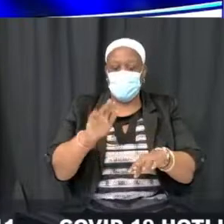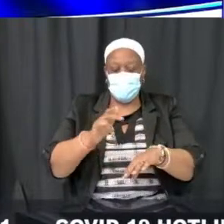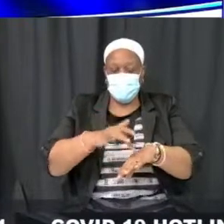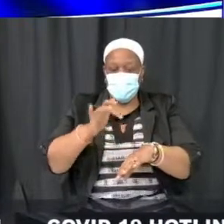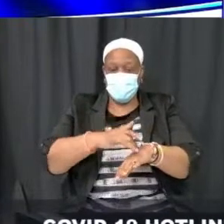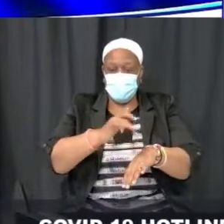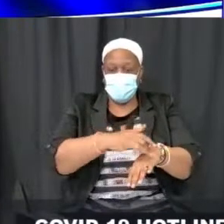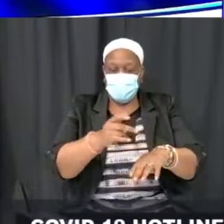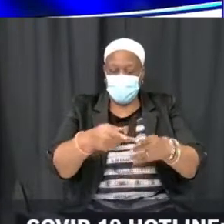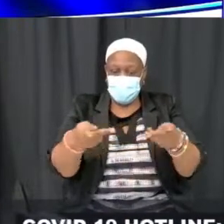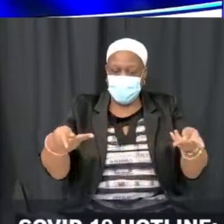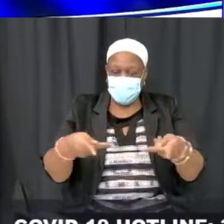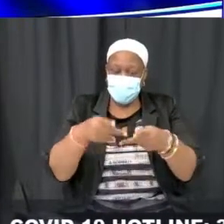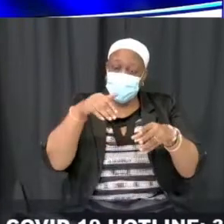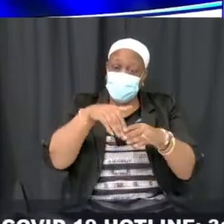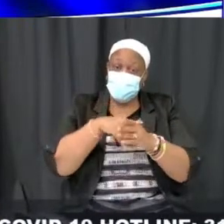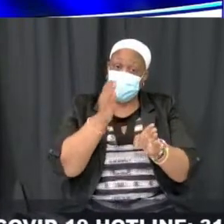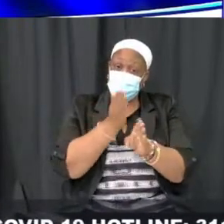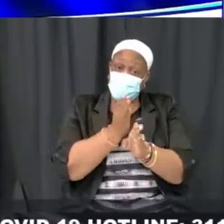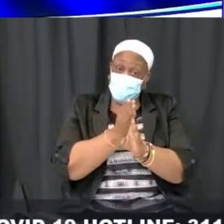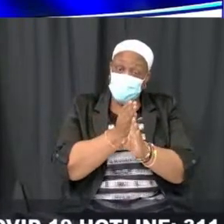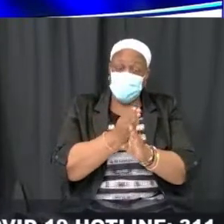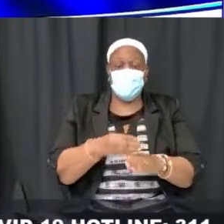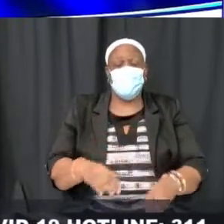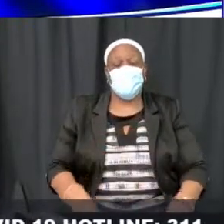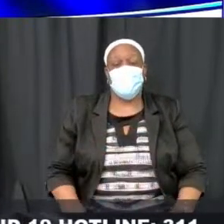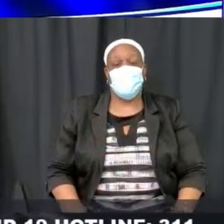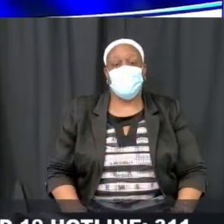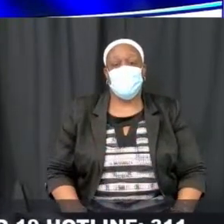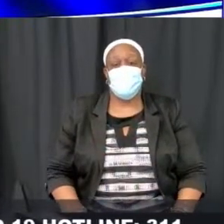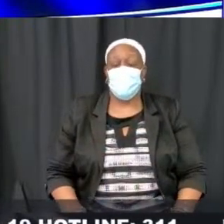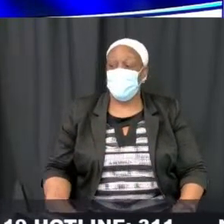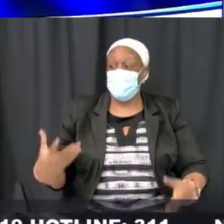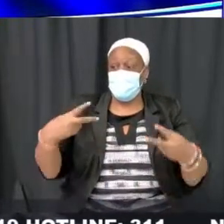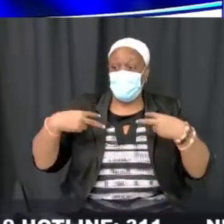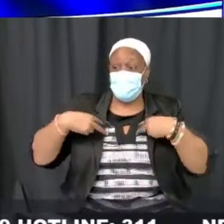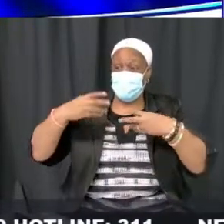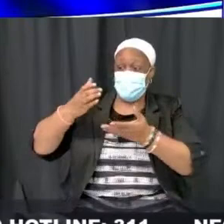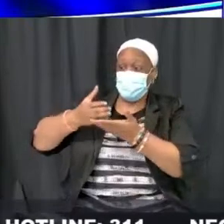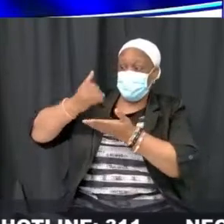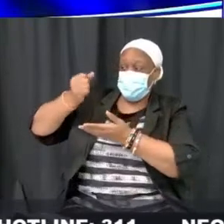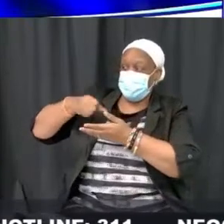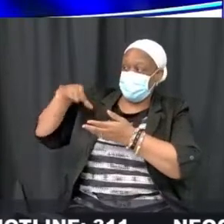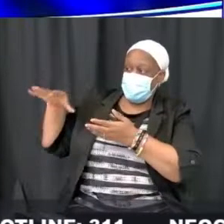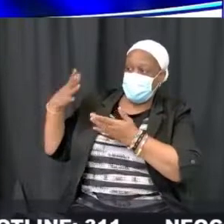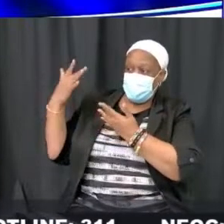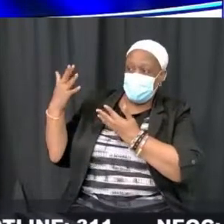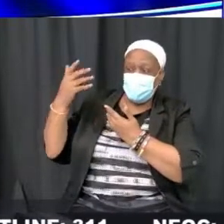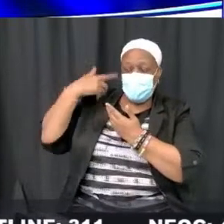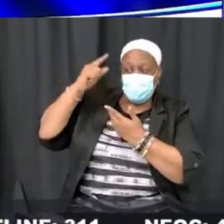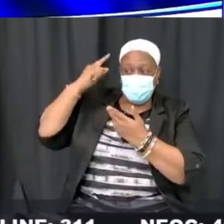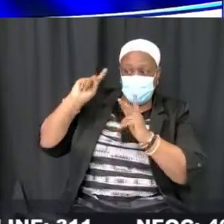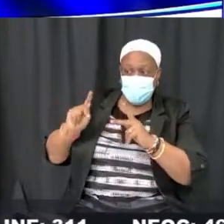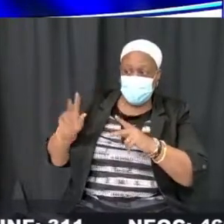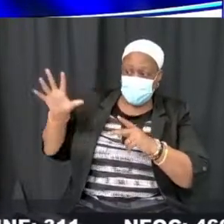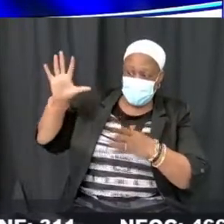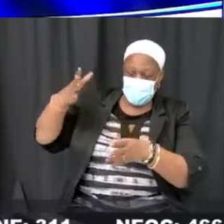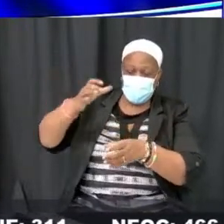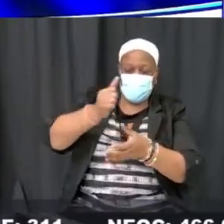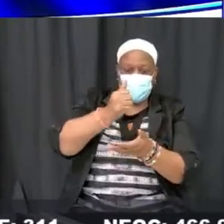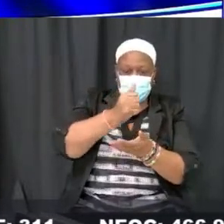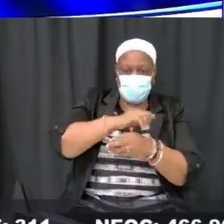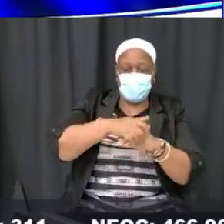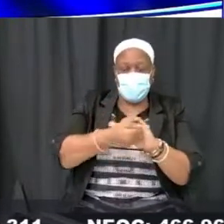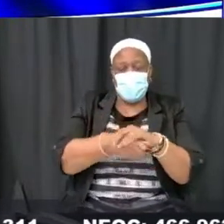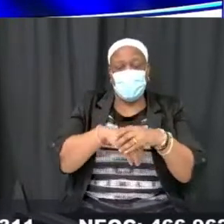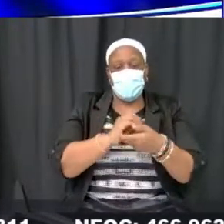you possibly can. Have sanitization stations or the necessary products available for